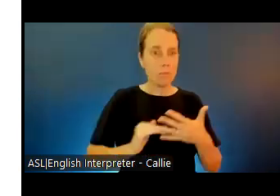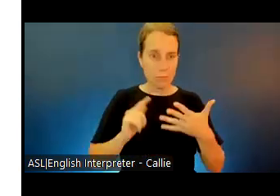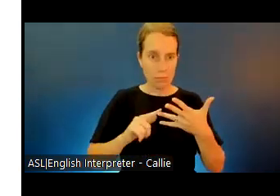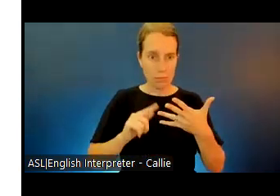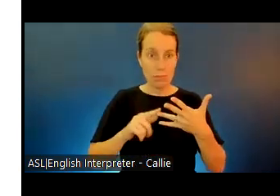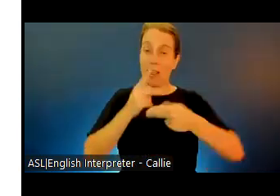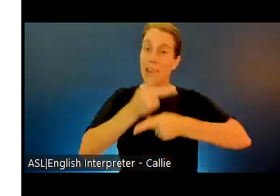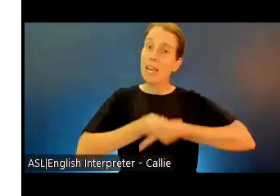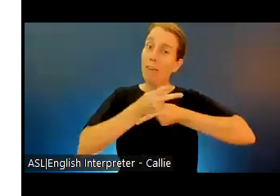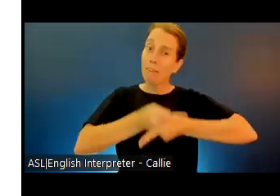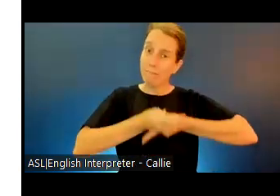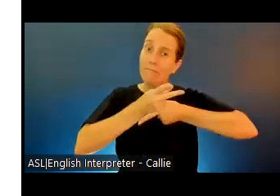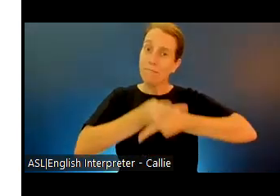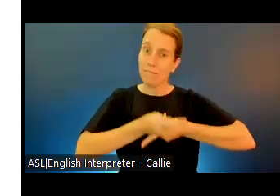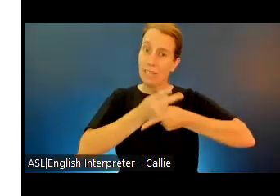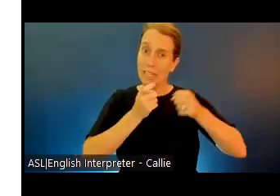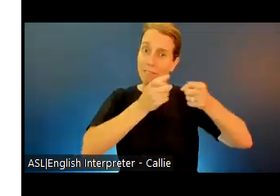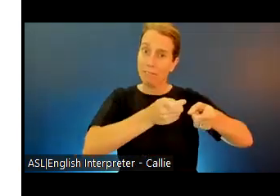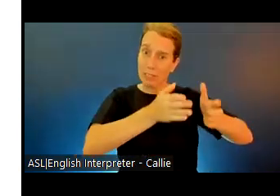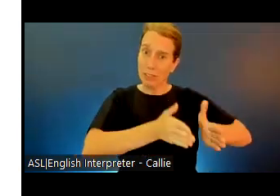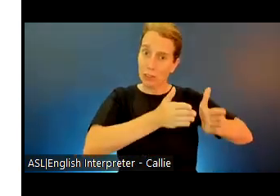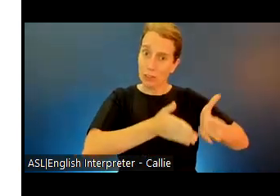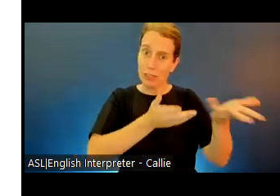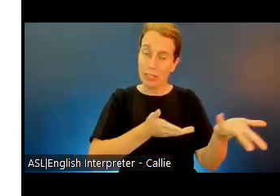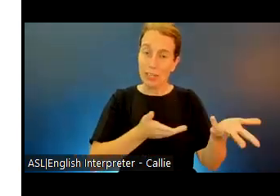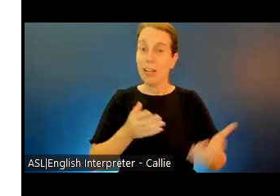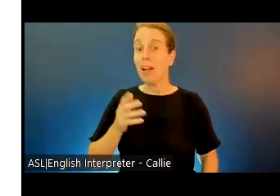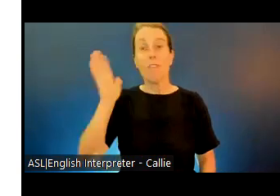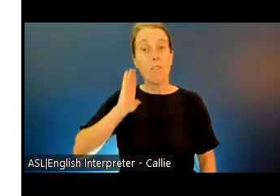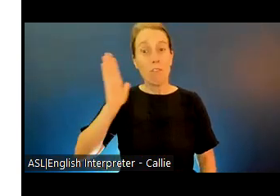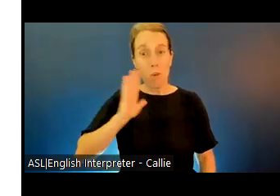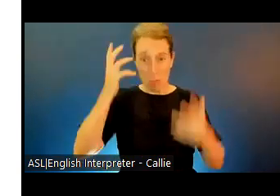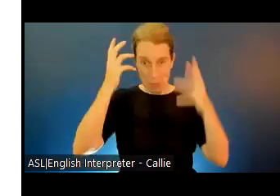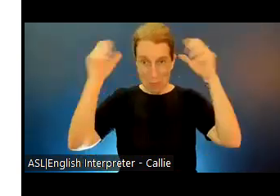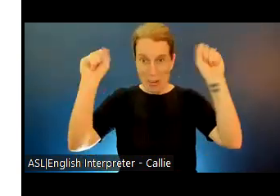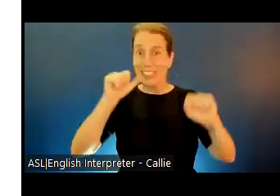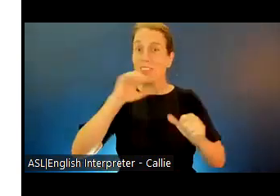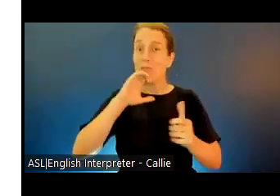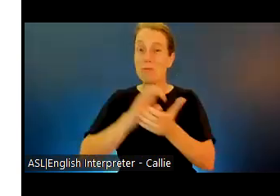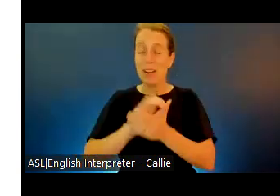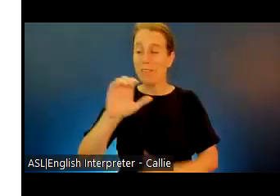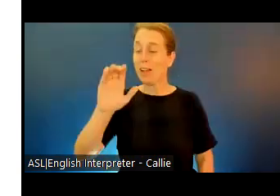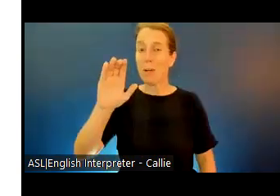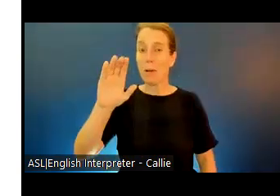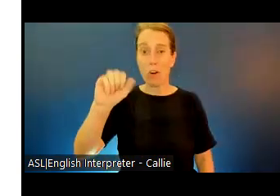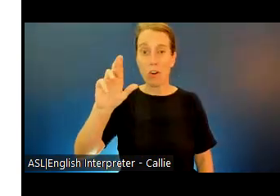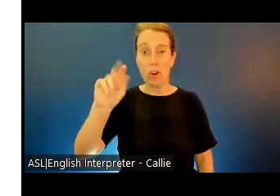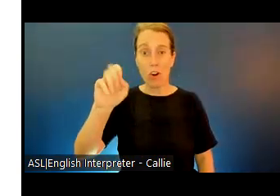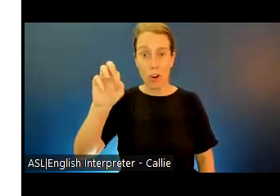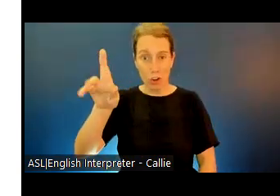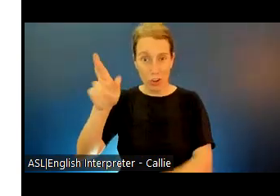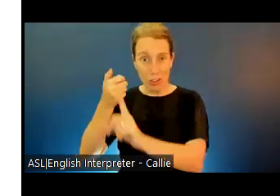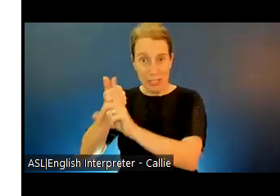Carter once said that you'll either be a caregiver, need a caregiver, or you're currently caring for someone. And